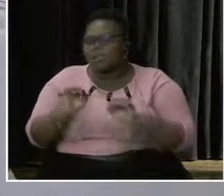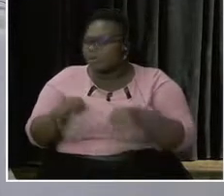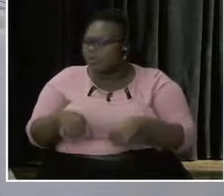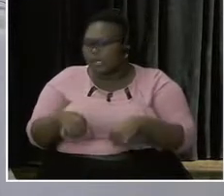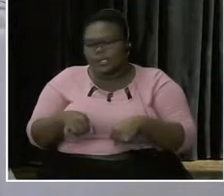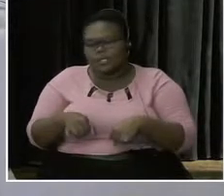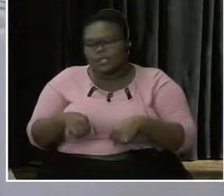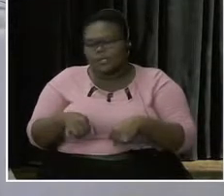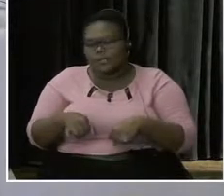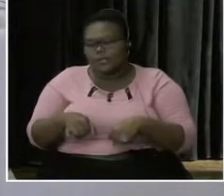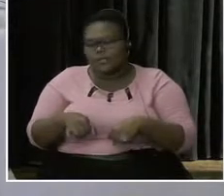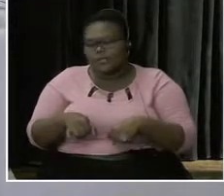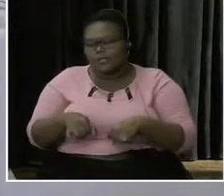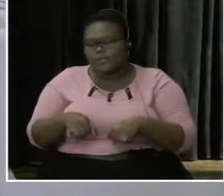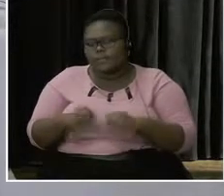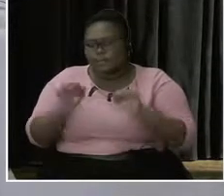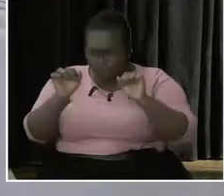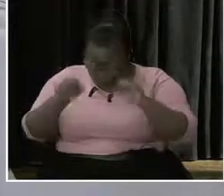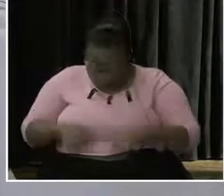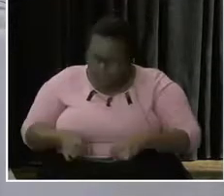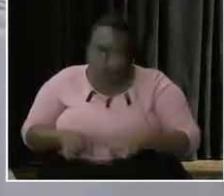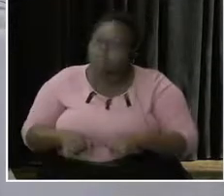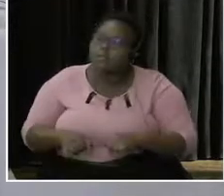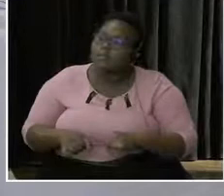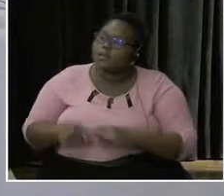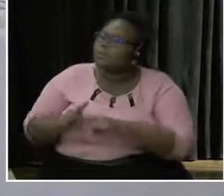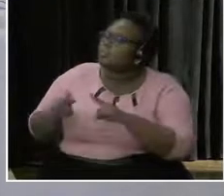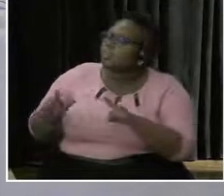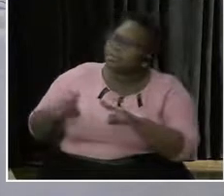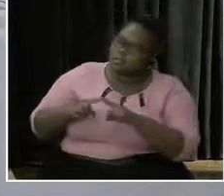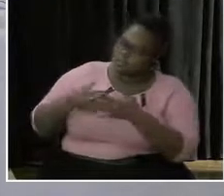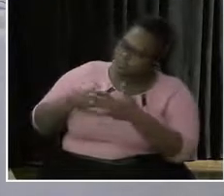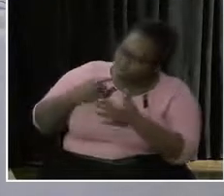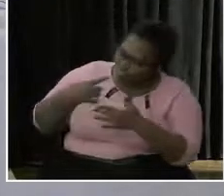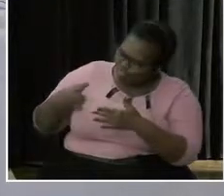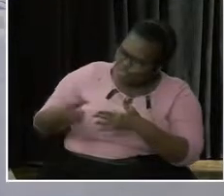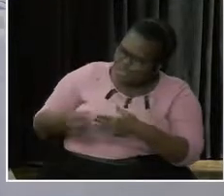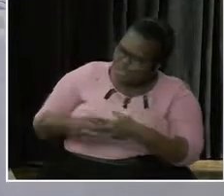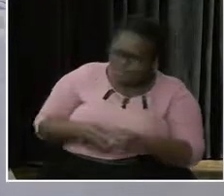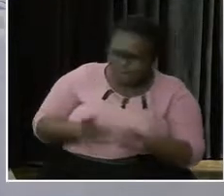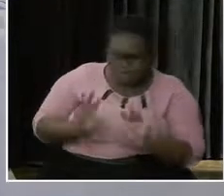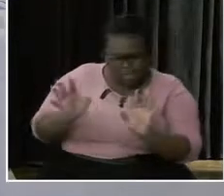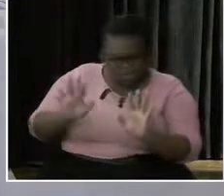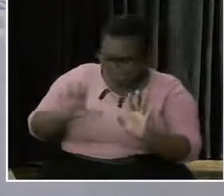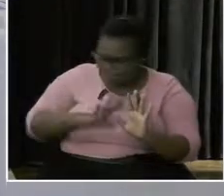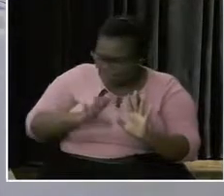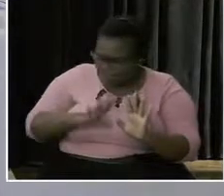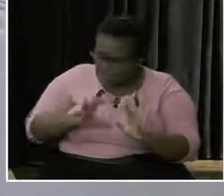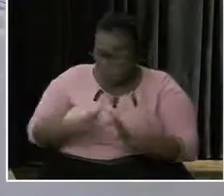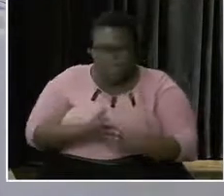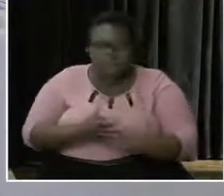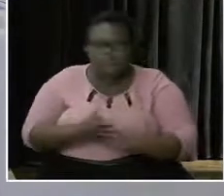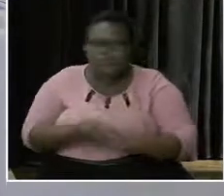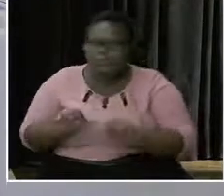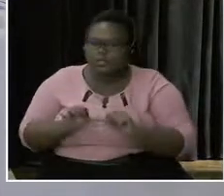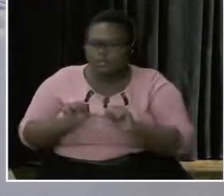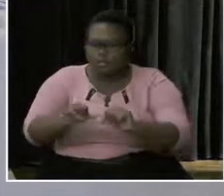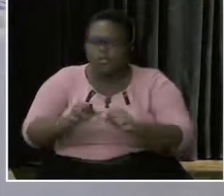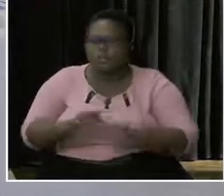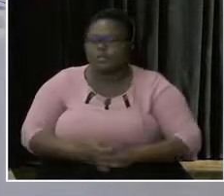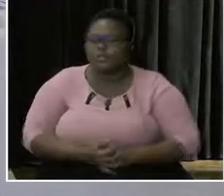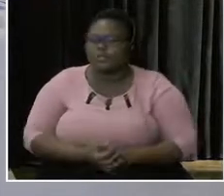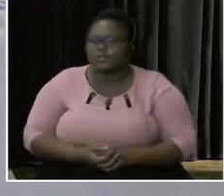agreed? Agreed, ma'am. Kodwa nginirobe bengishilo na izolo. Okay. All right, it's fine. Agreed. The recommendation is